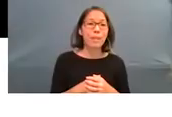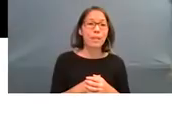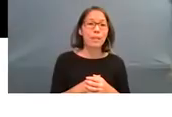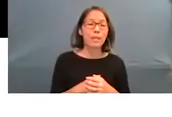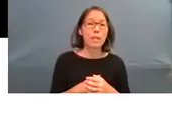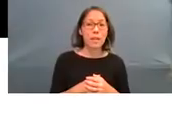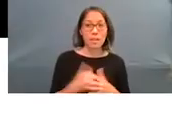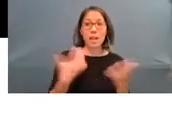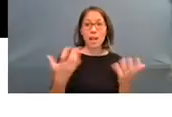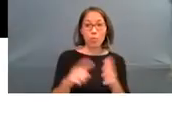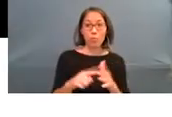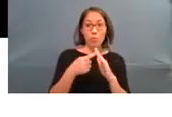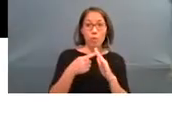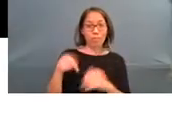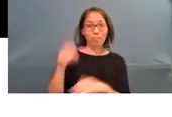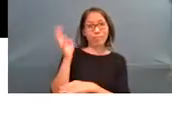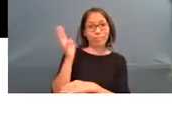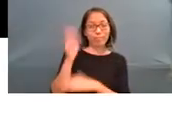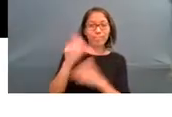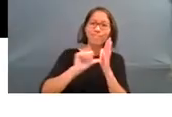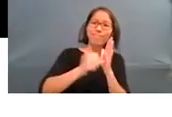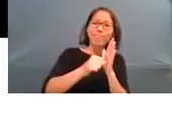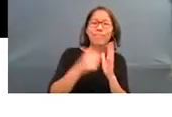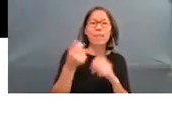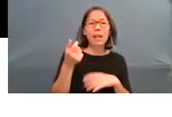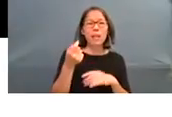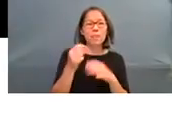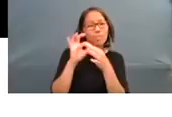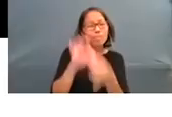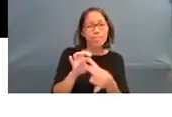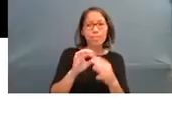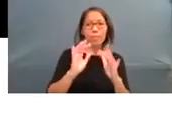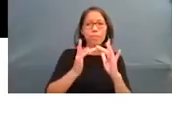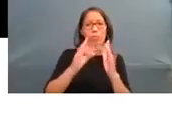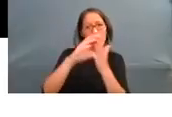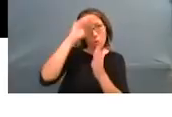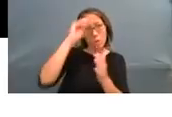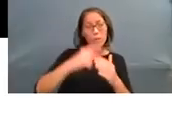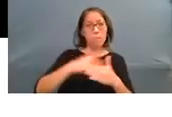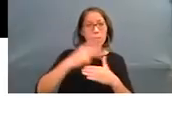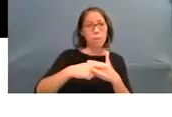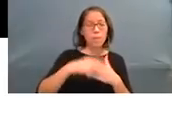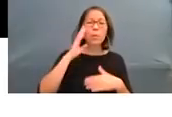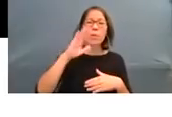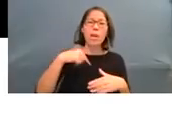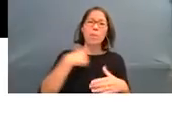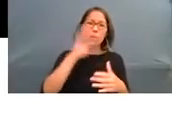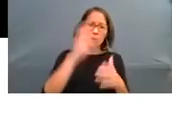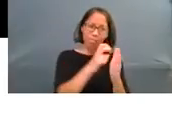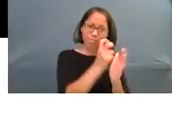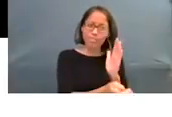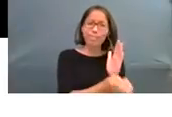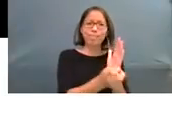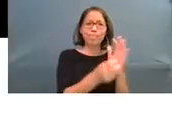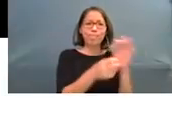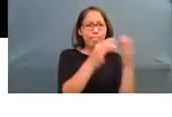So I want to start this presentation highlighting a little bit about our virtual learning program, and know that we'll dive into